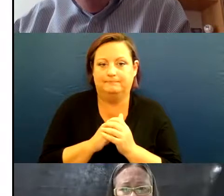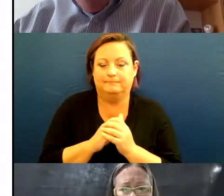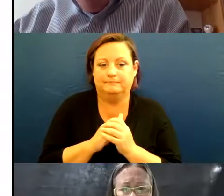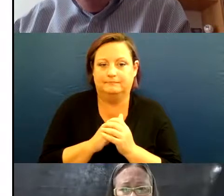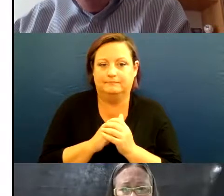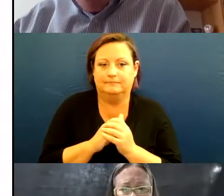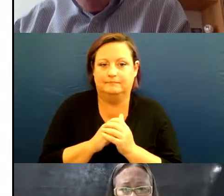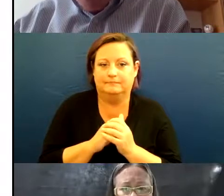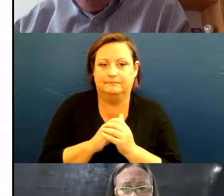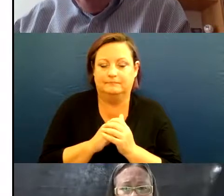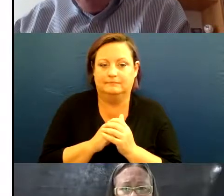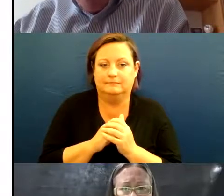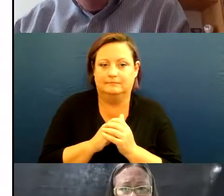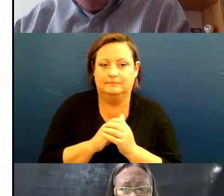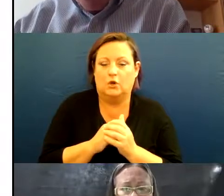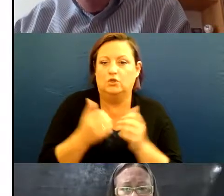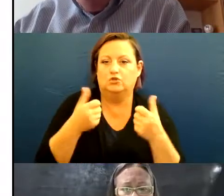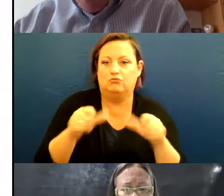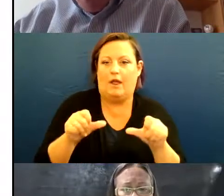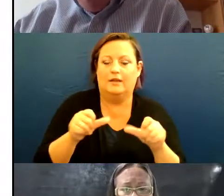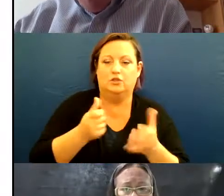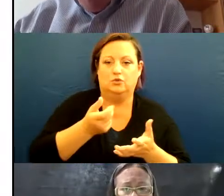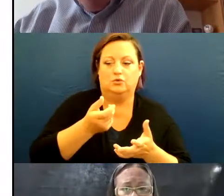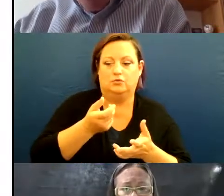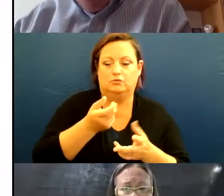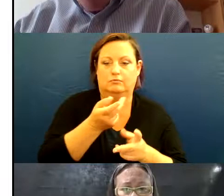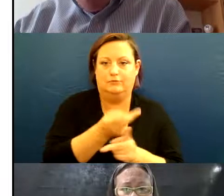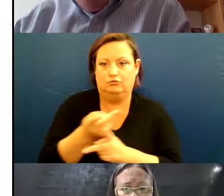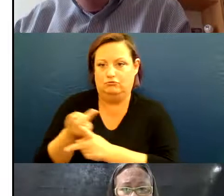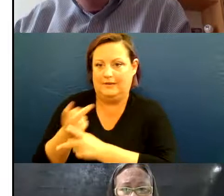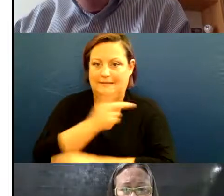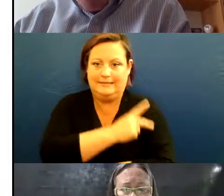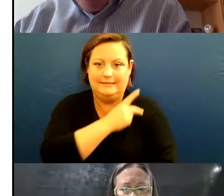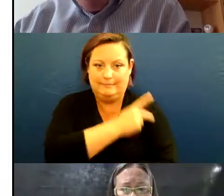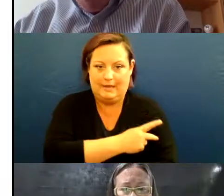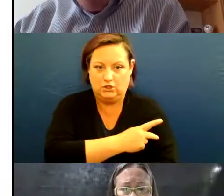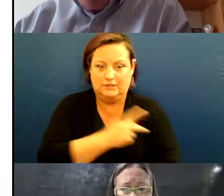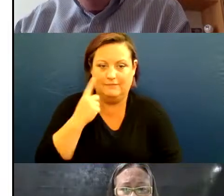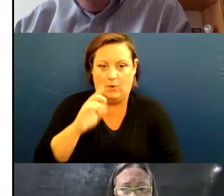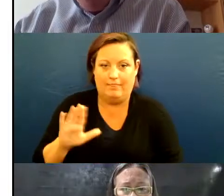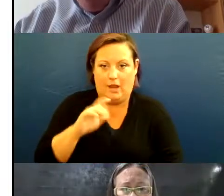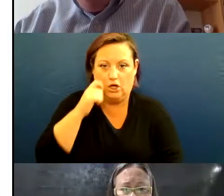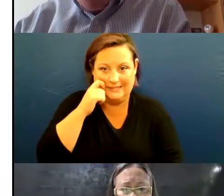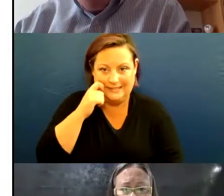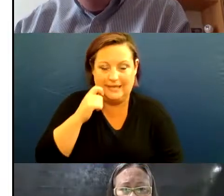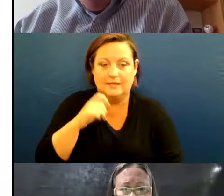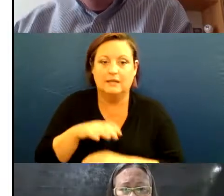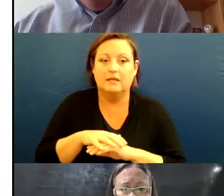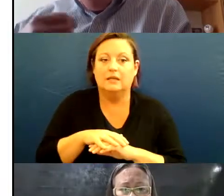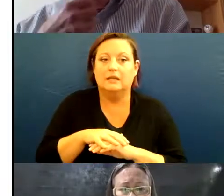treat these patients for their skin fragility. The other problem that these kids have is they